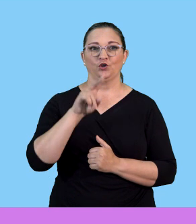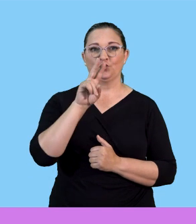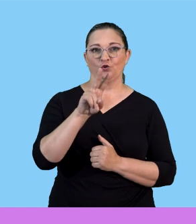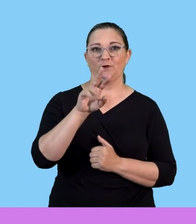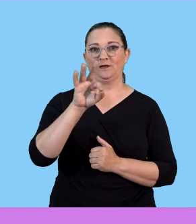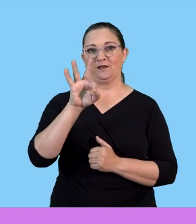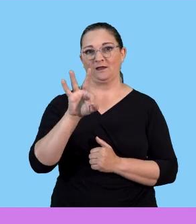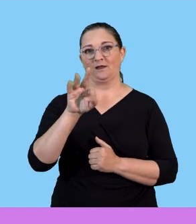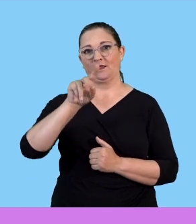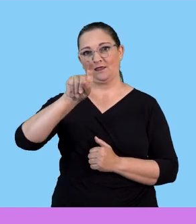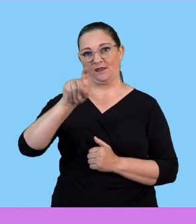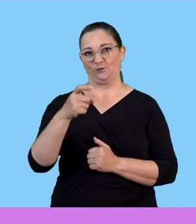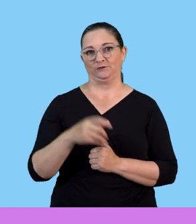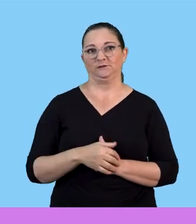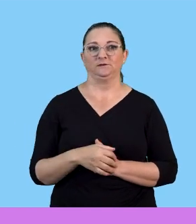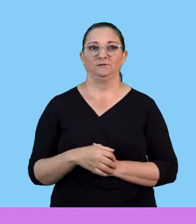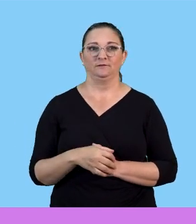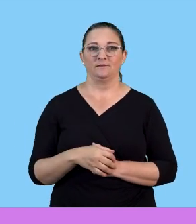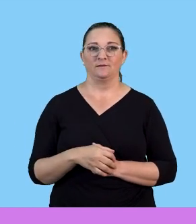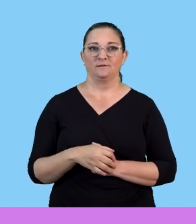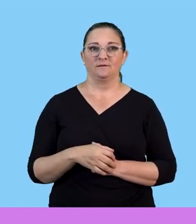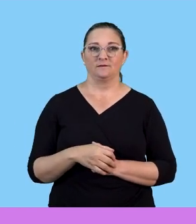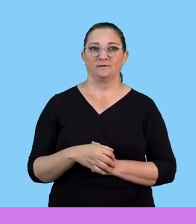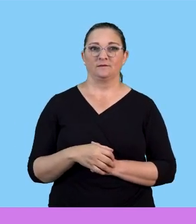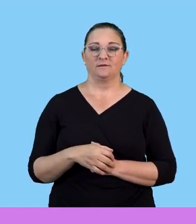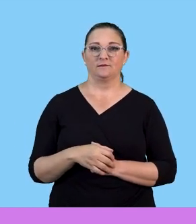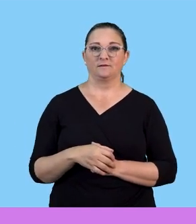of the 23,000 Rand.